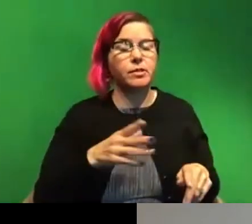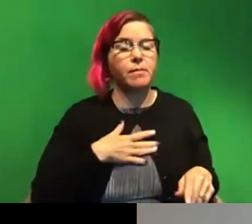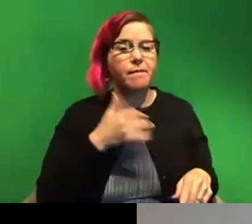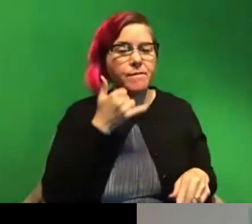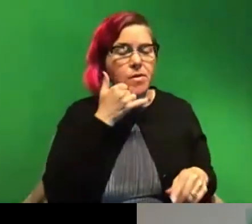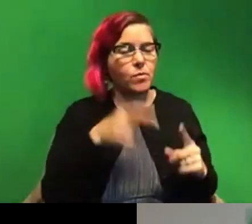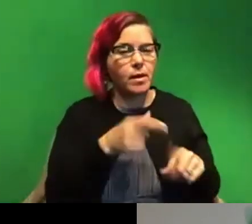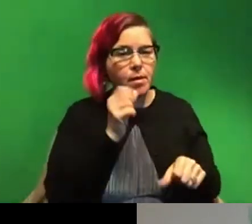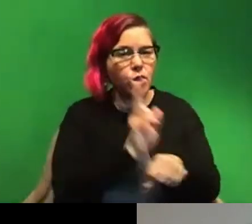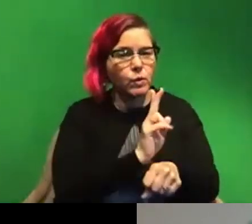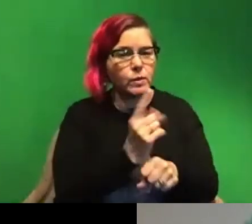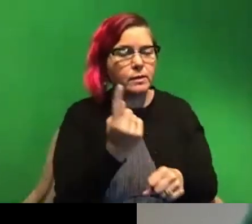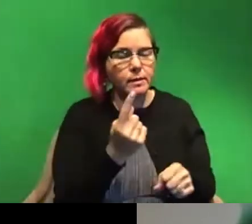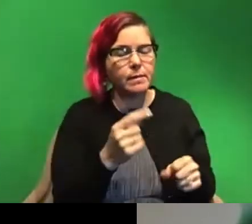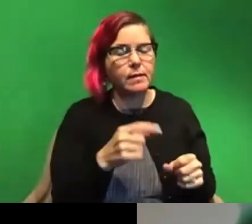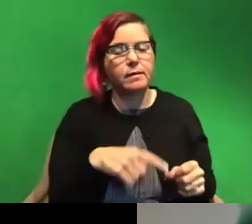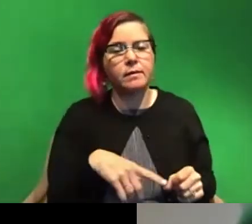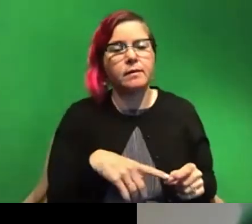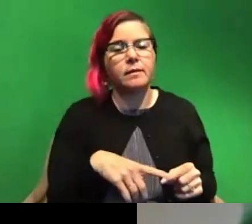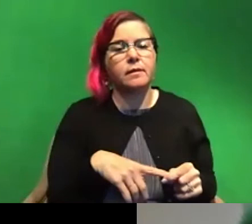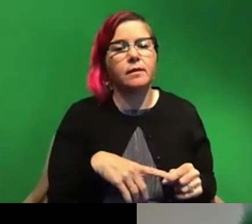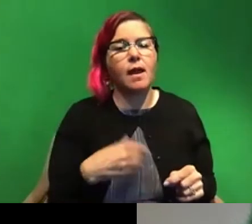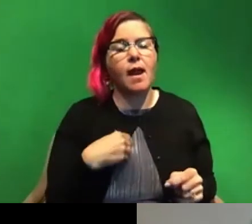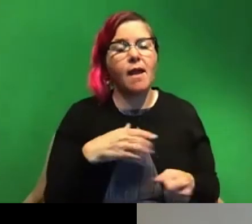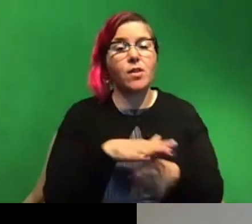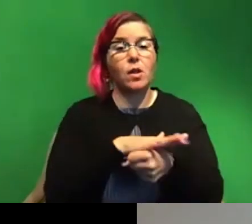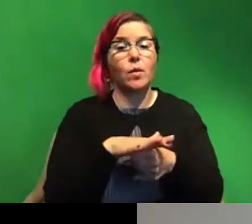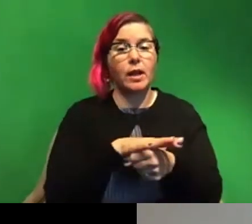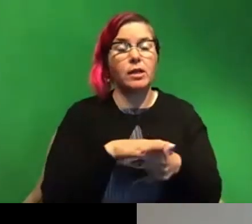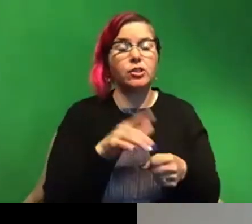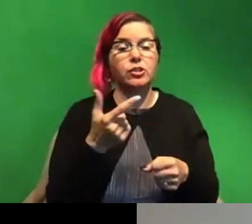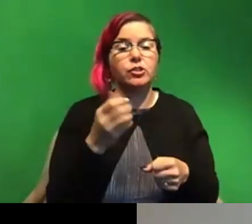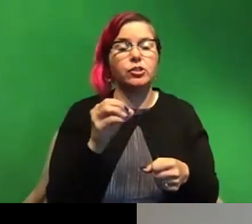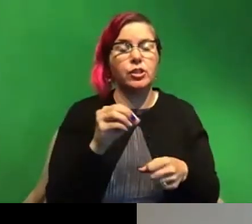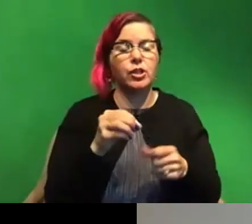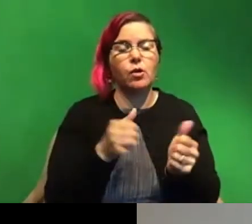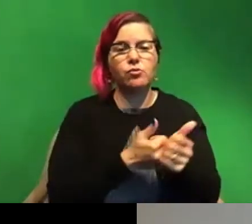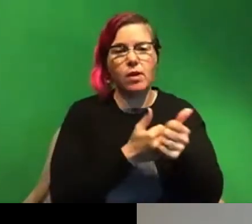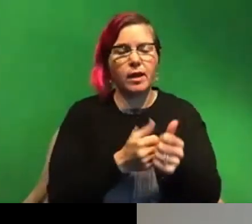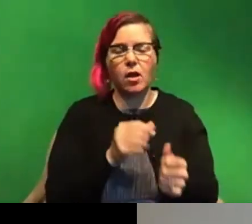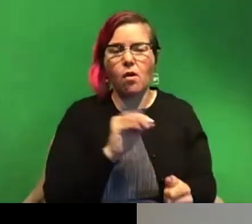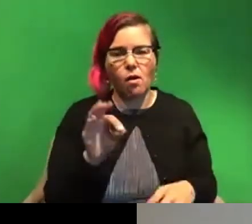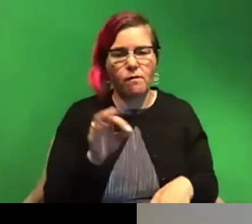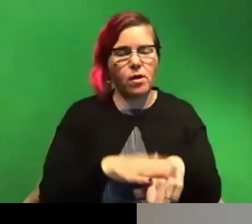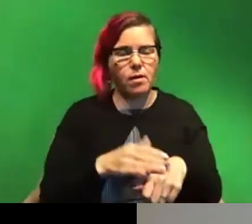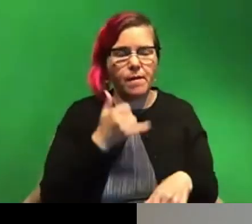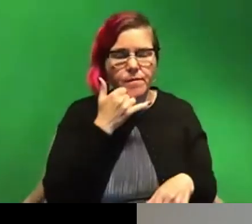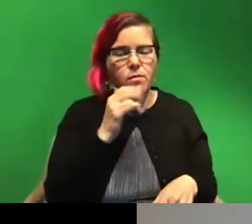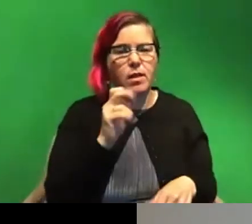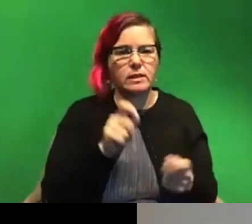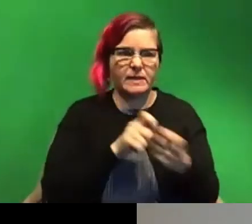needs to be recorded openly. I have the location and the geo-tracking turned off on my phone unless I need to use it specifically for